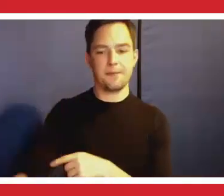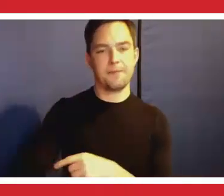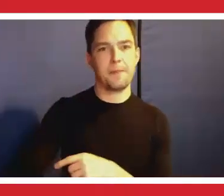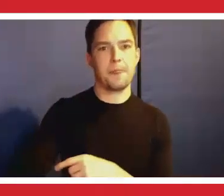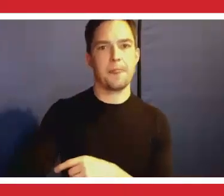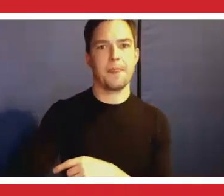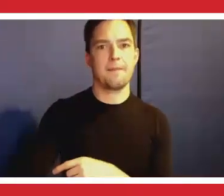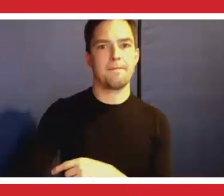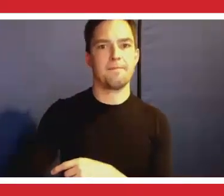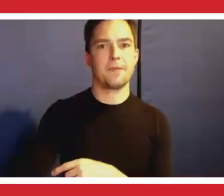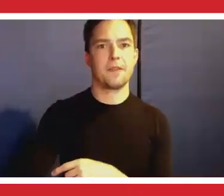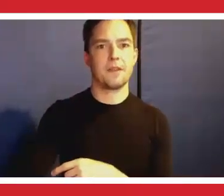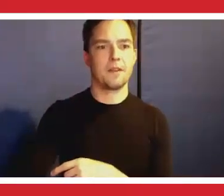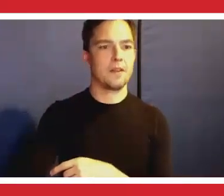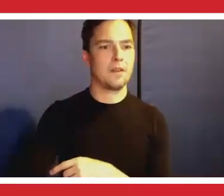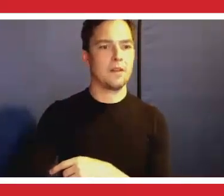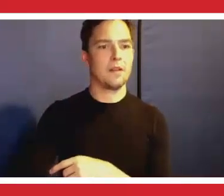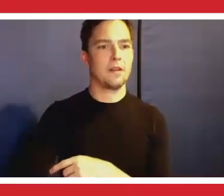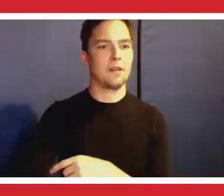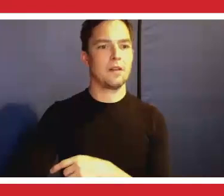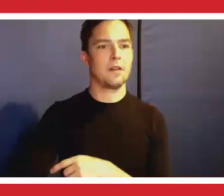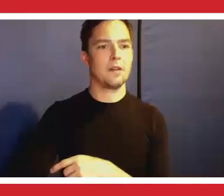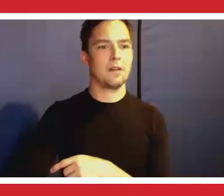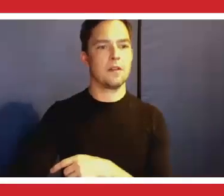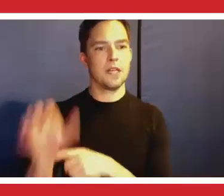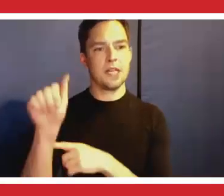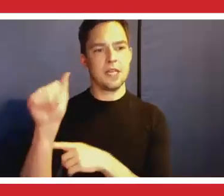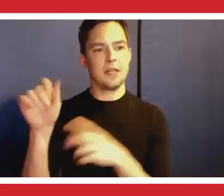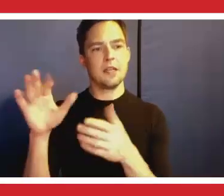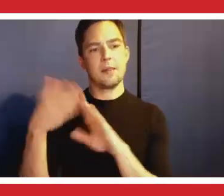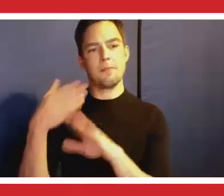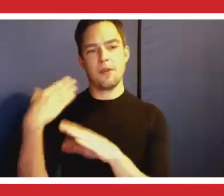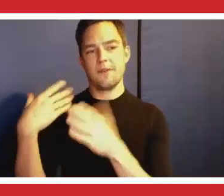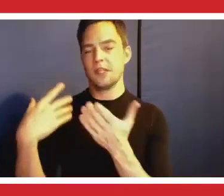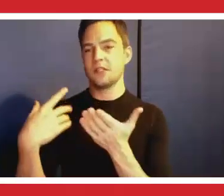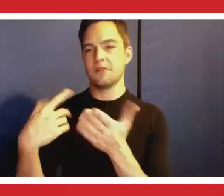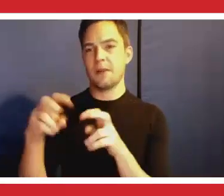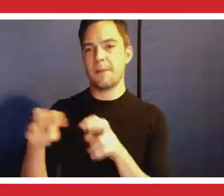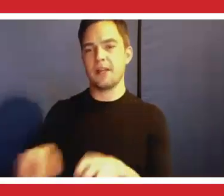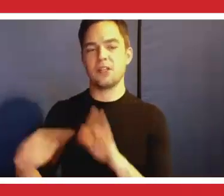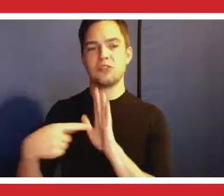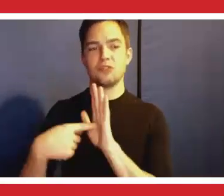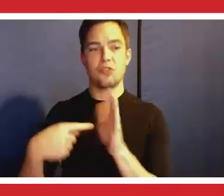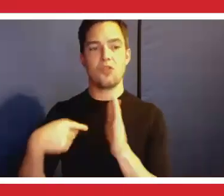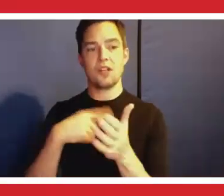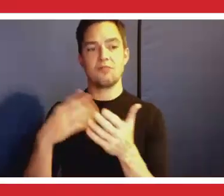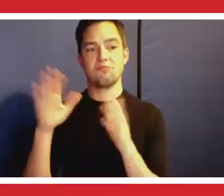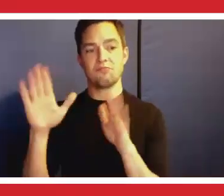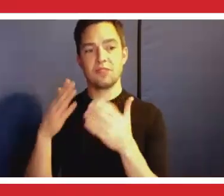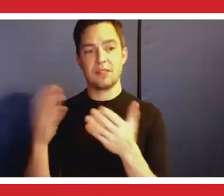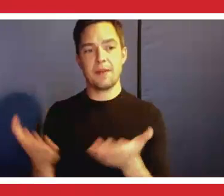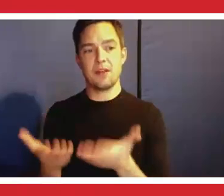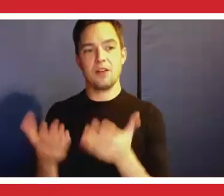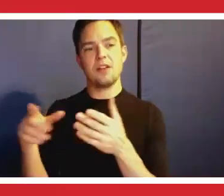Thank you very much, Sammy. Great to be here. And the previous panel actually showed us some really